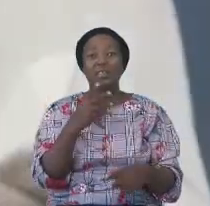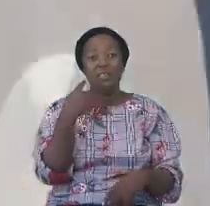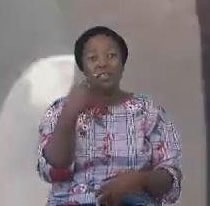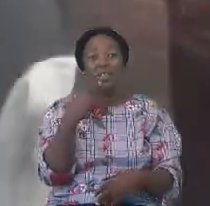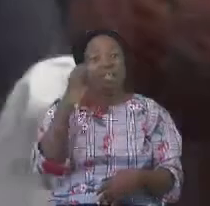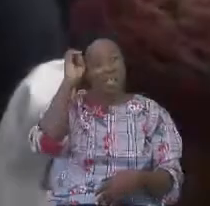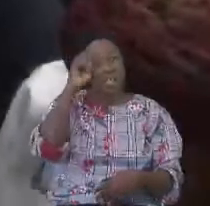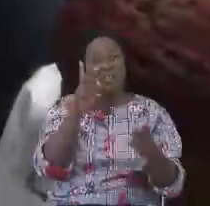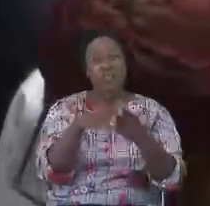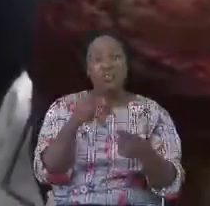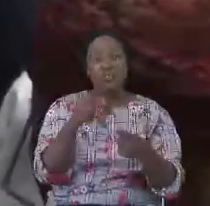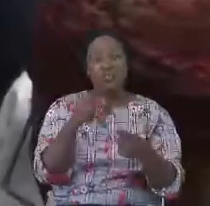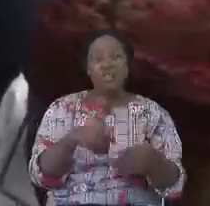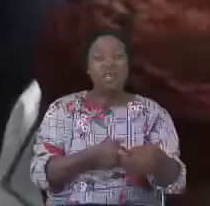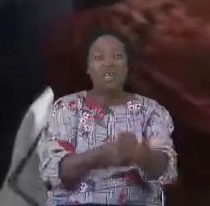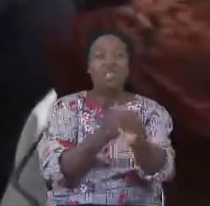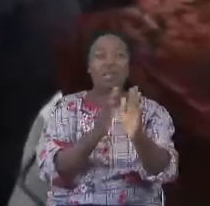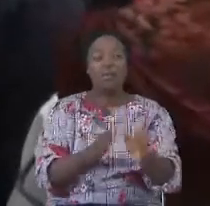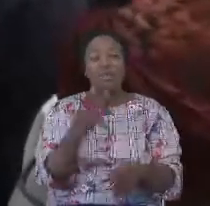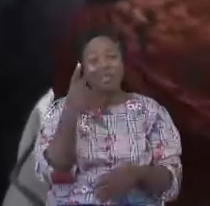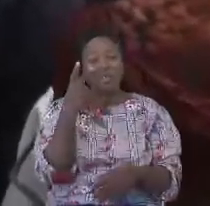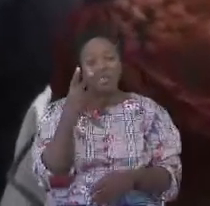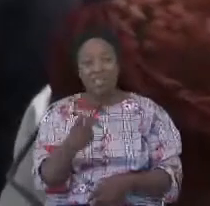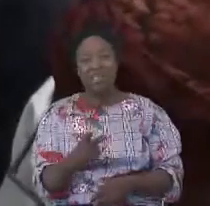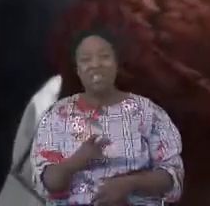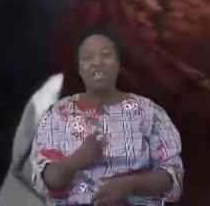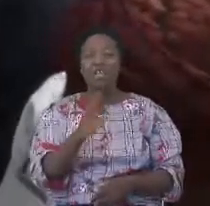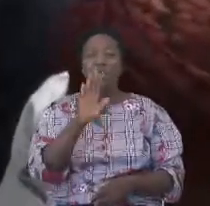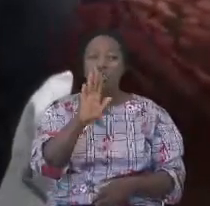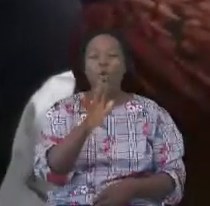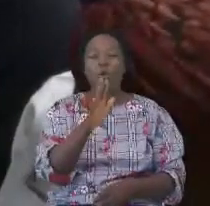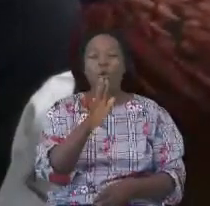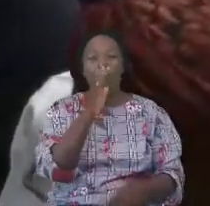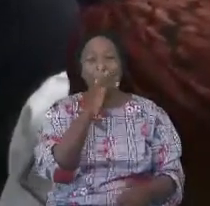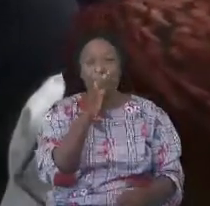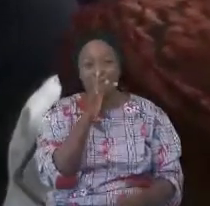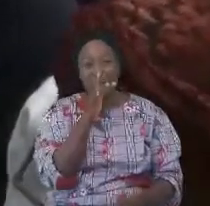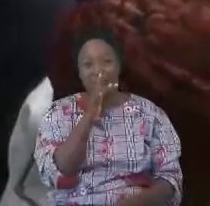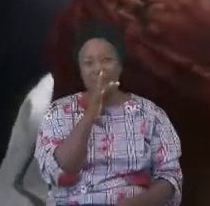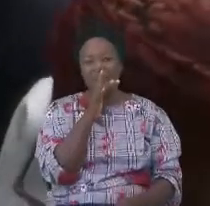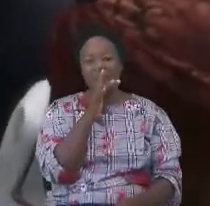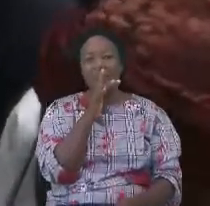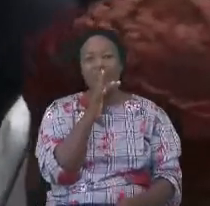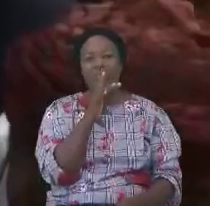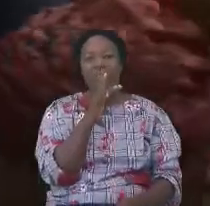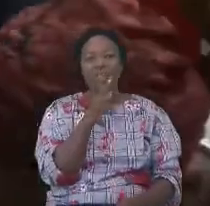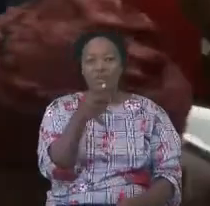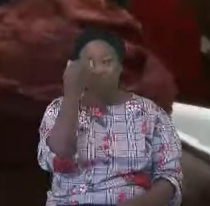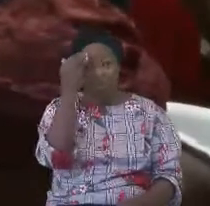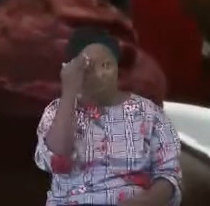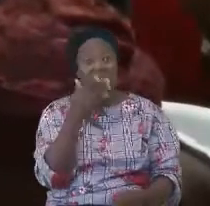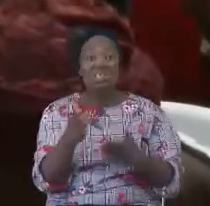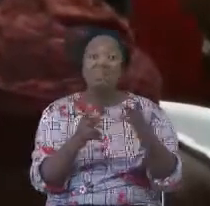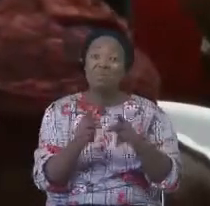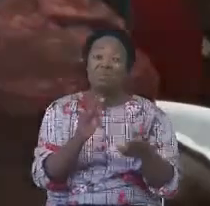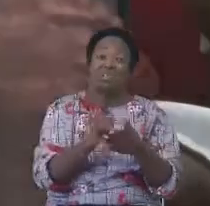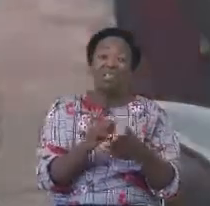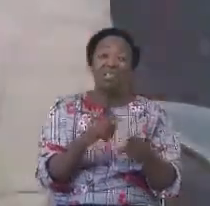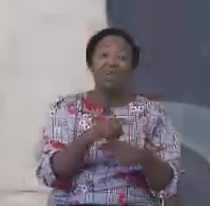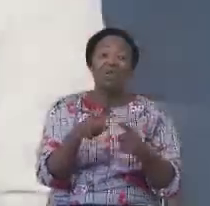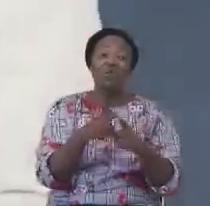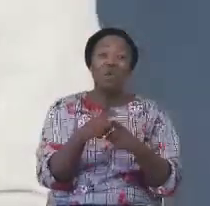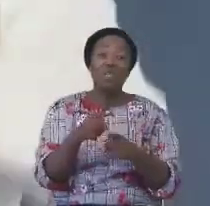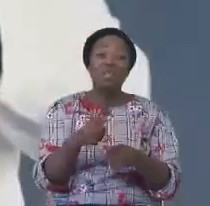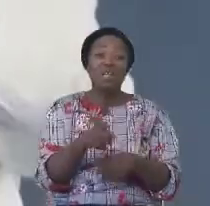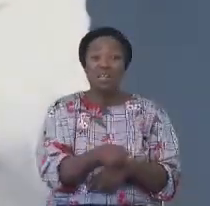And in verse 27, then saith he to the disciple, behold thy